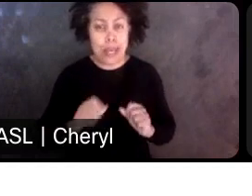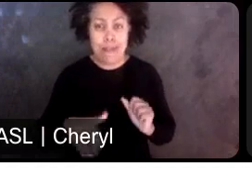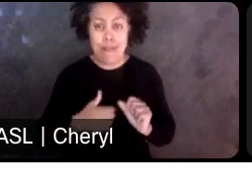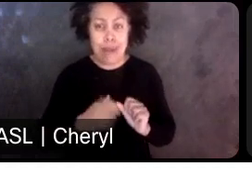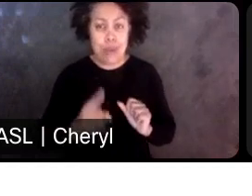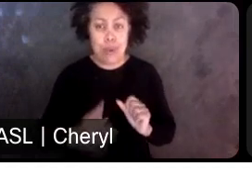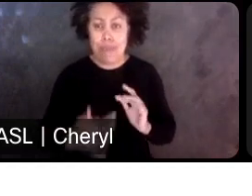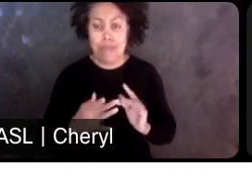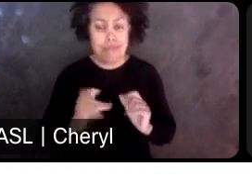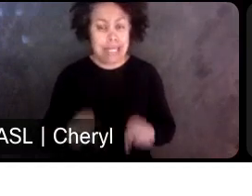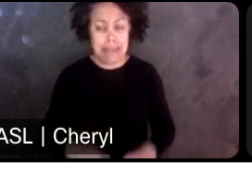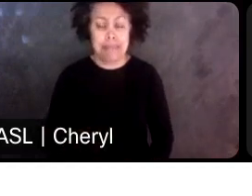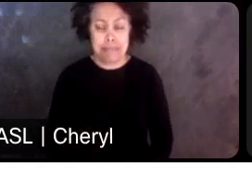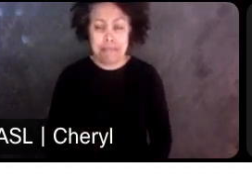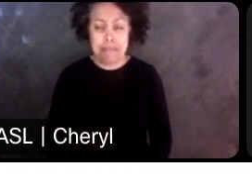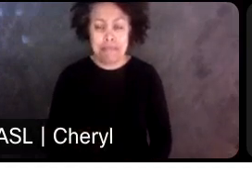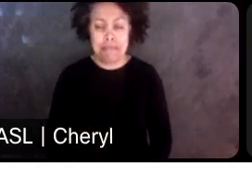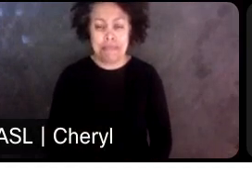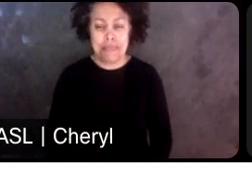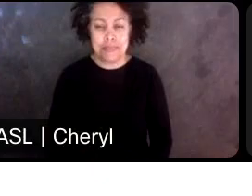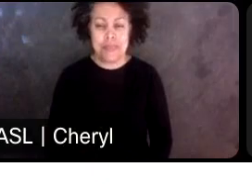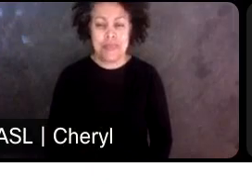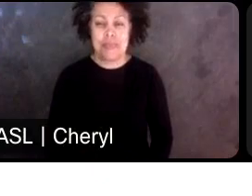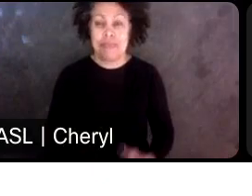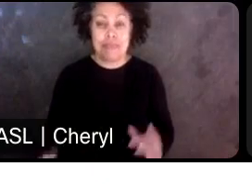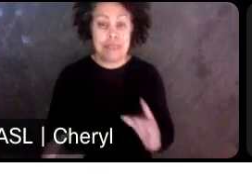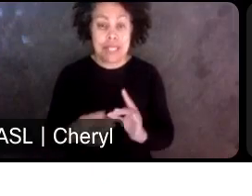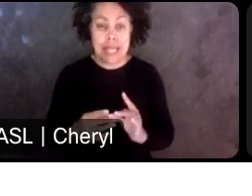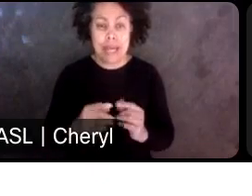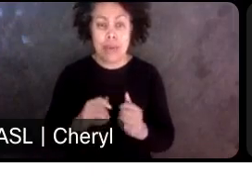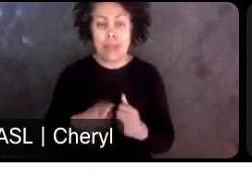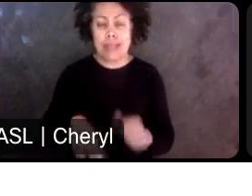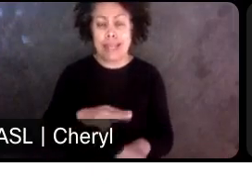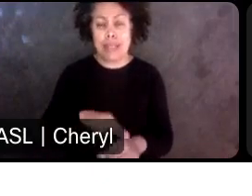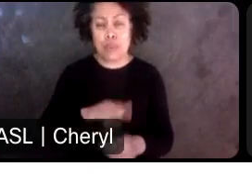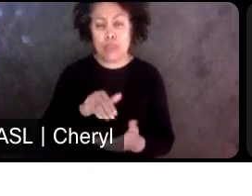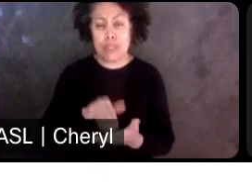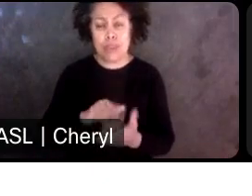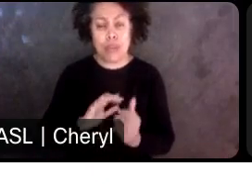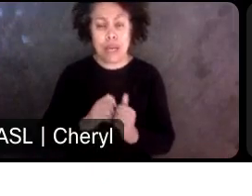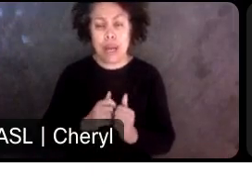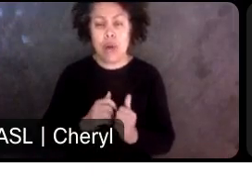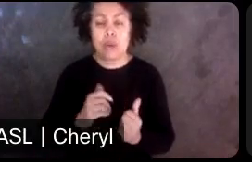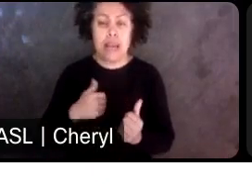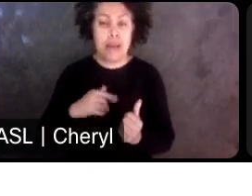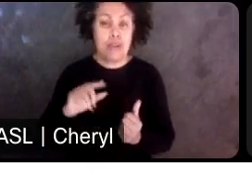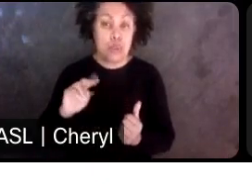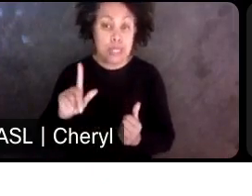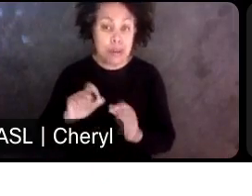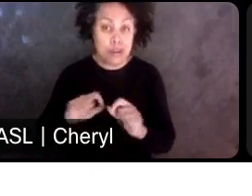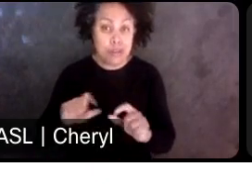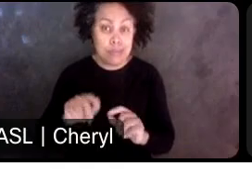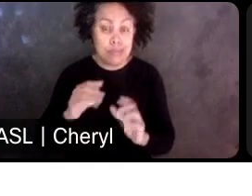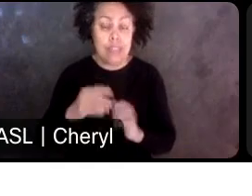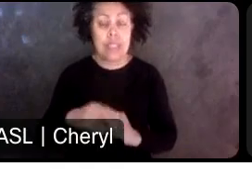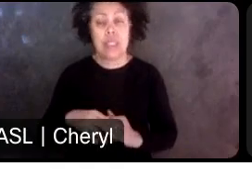these topics. You can connect with the National Center through our newsletter or through